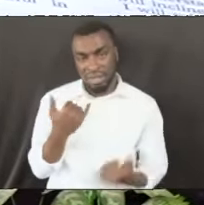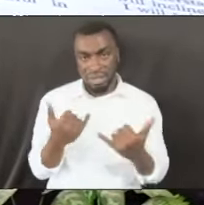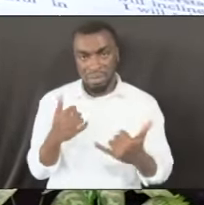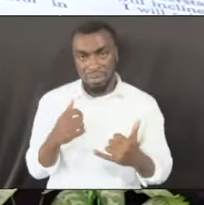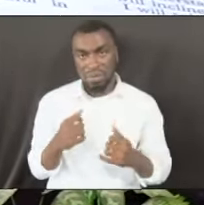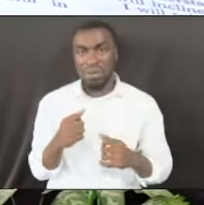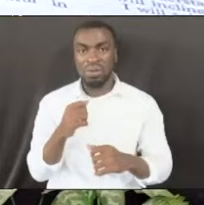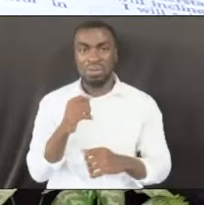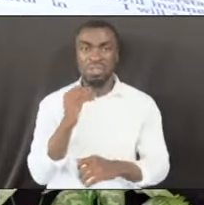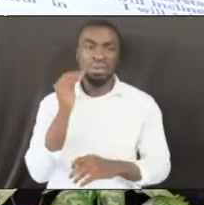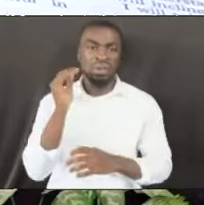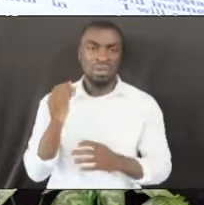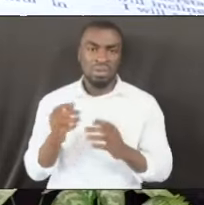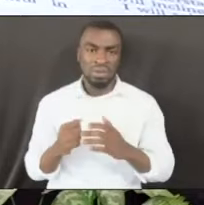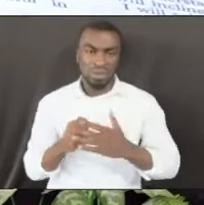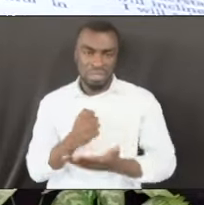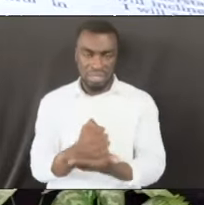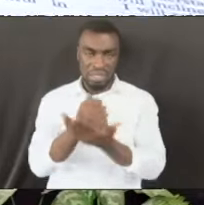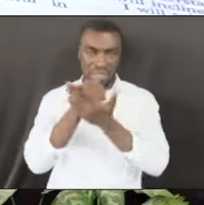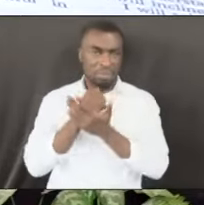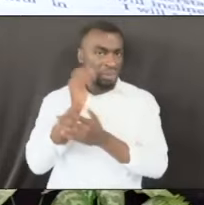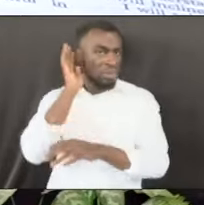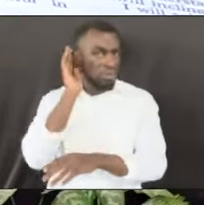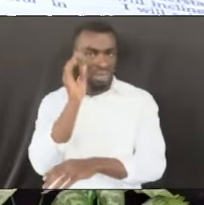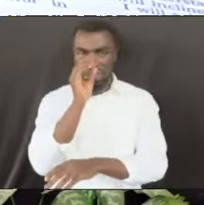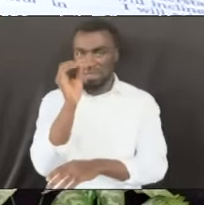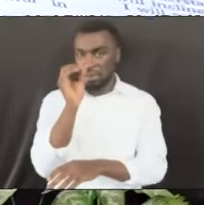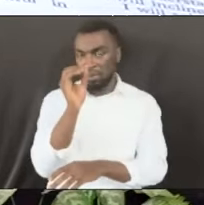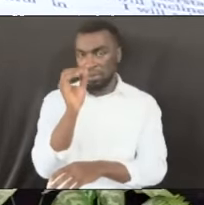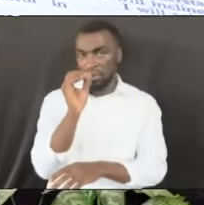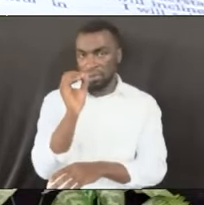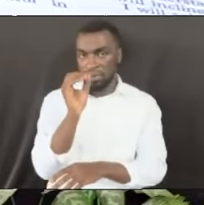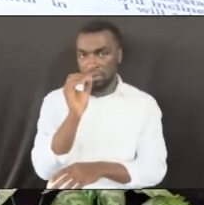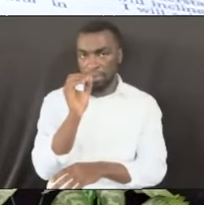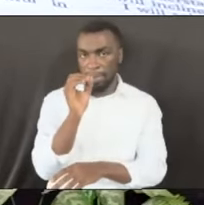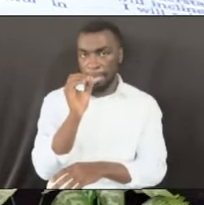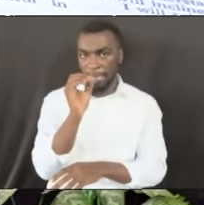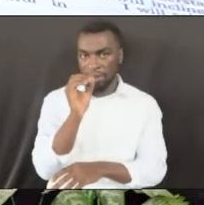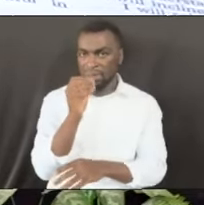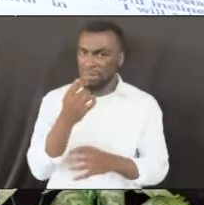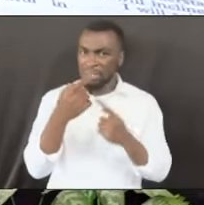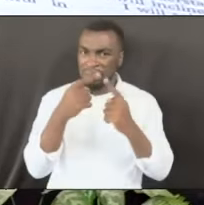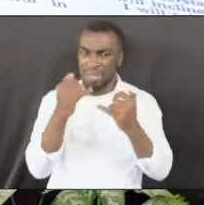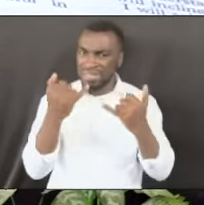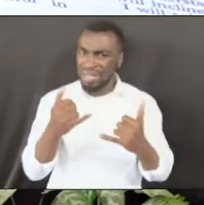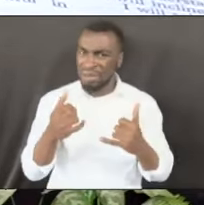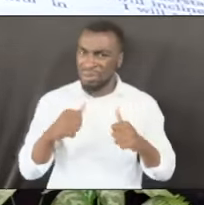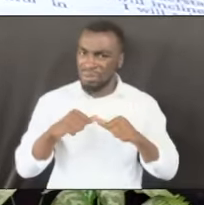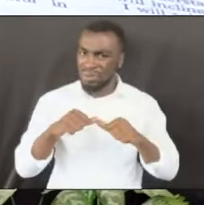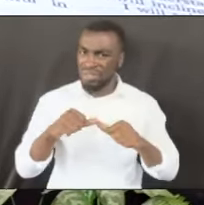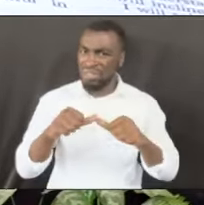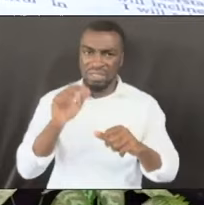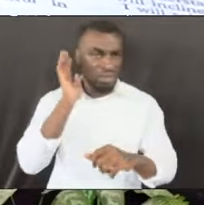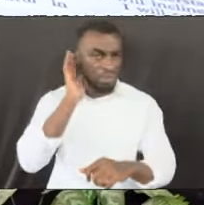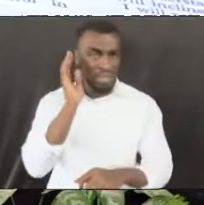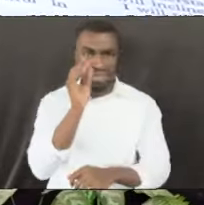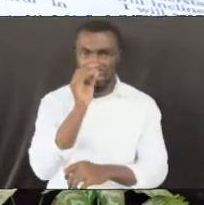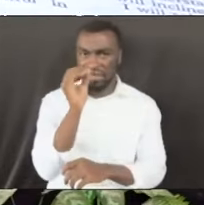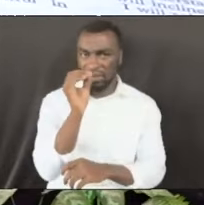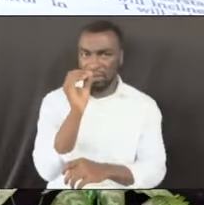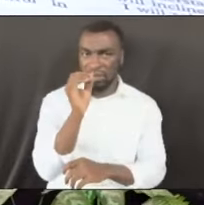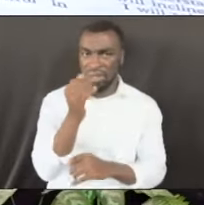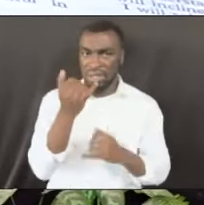prophet. You can proceed with your journey. But you see, Jonah was still disobedient. So he moved from one phase of trouble